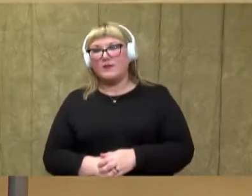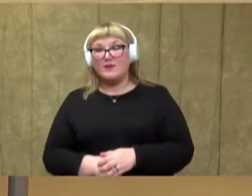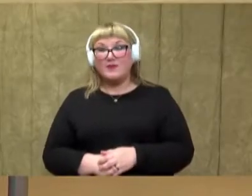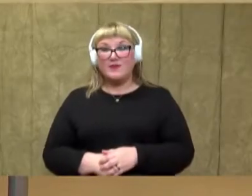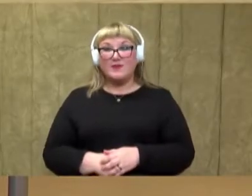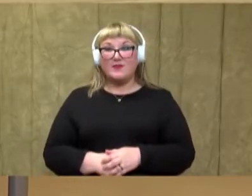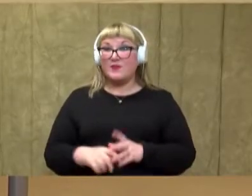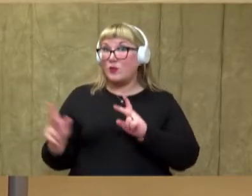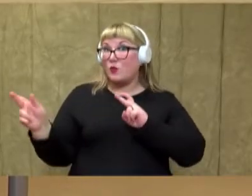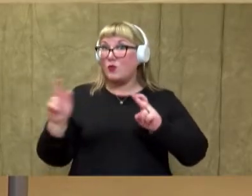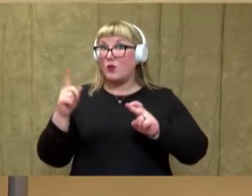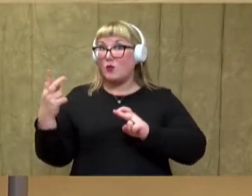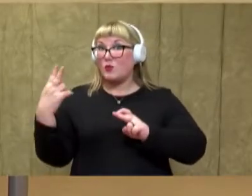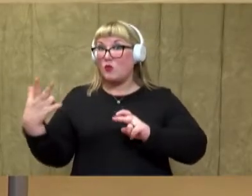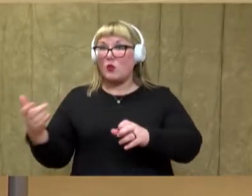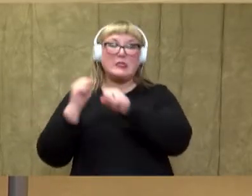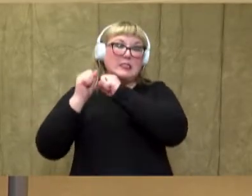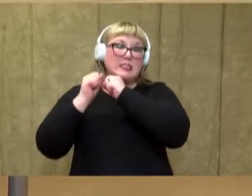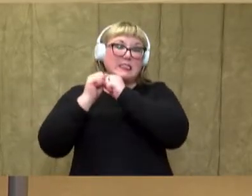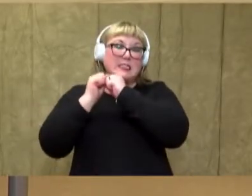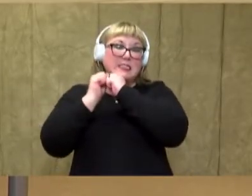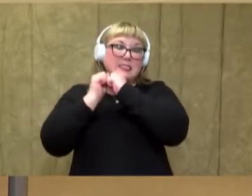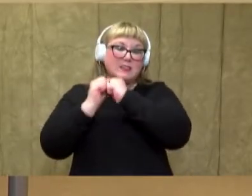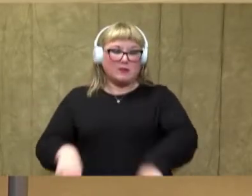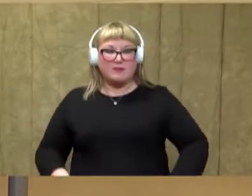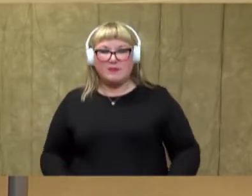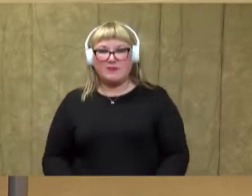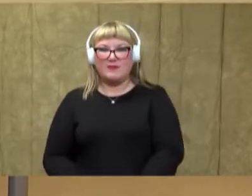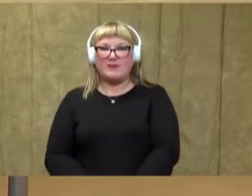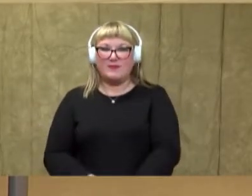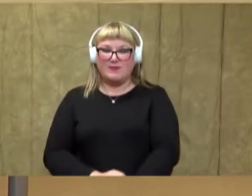ready? 1, 2, 3.